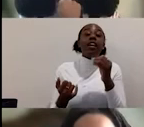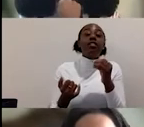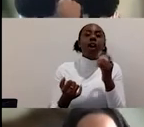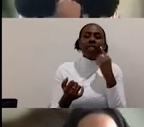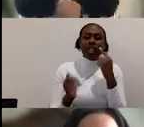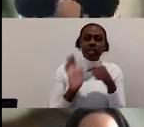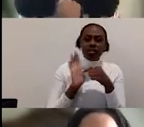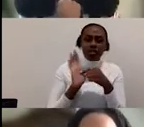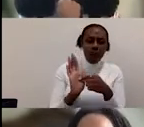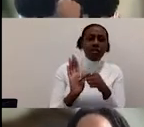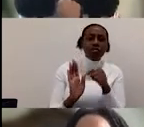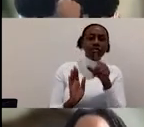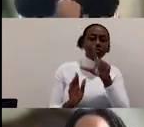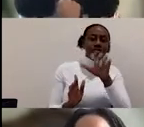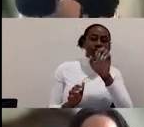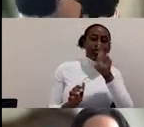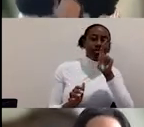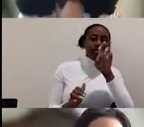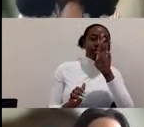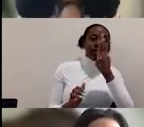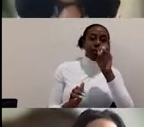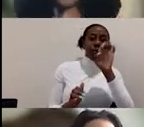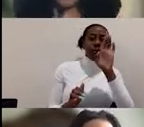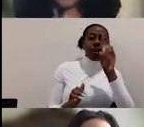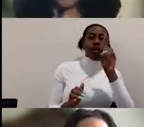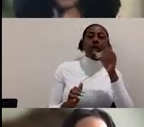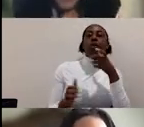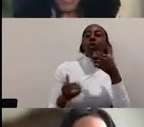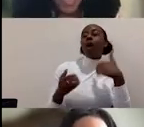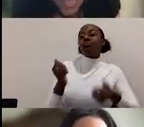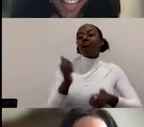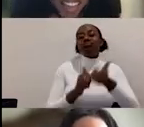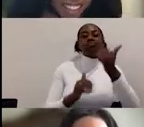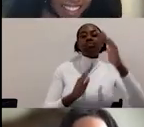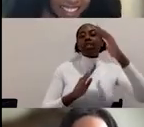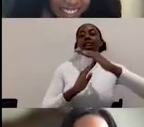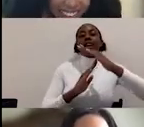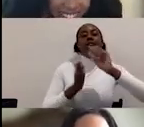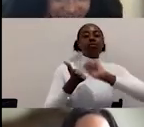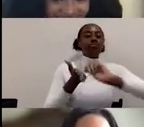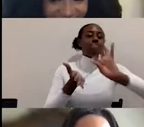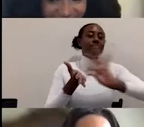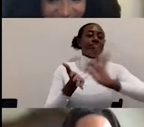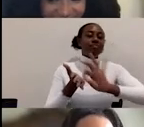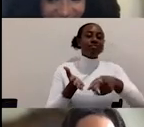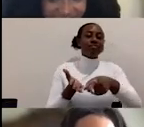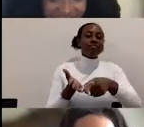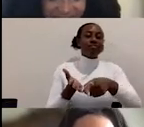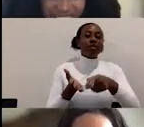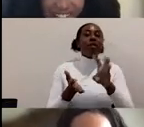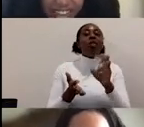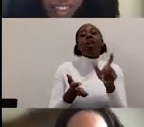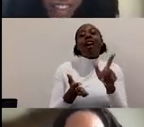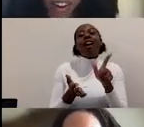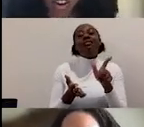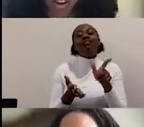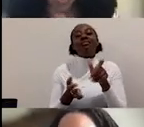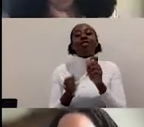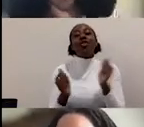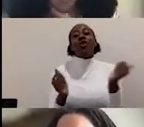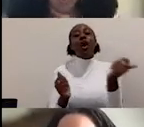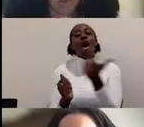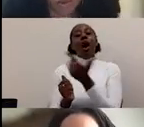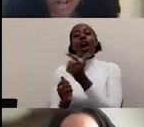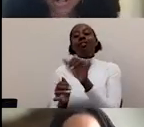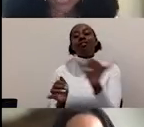this. Benjamin, you're our leader so far. Well, actually, everybody's leading, honestly, but I think it goes by how